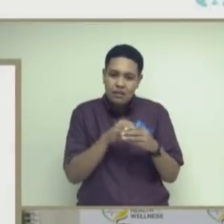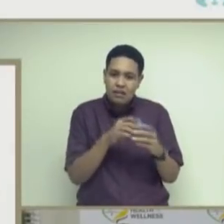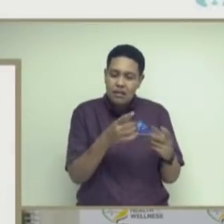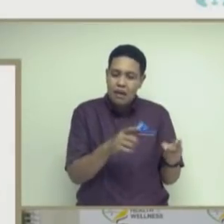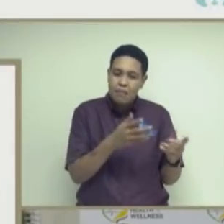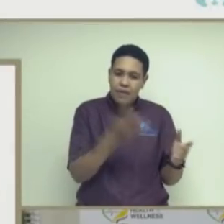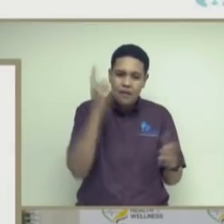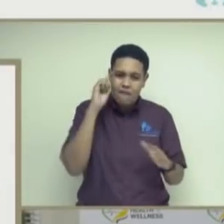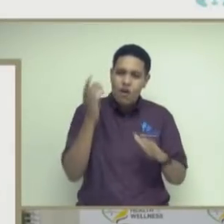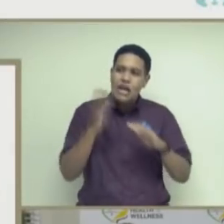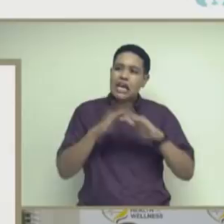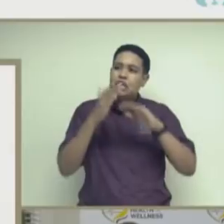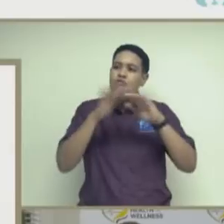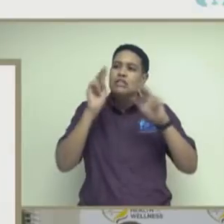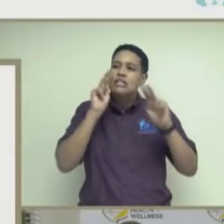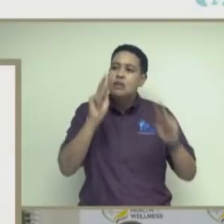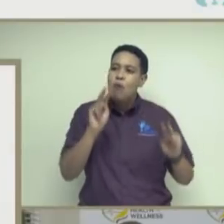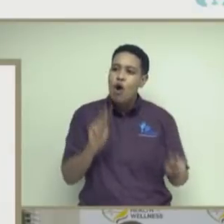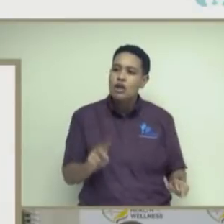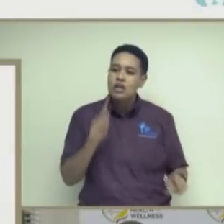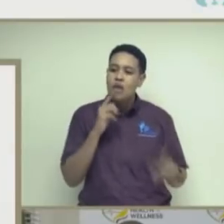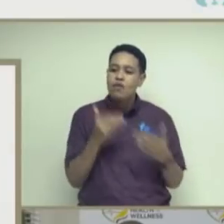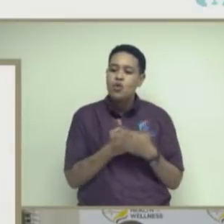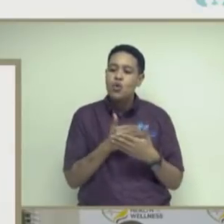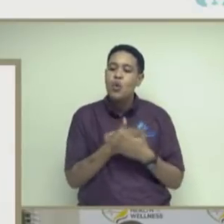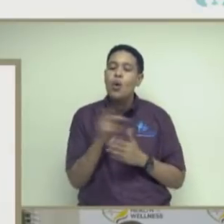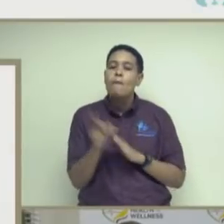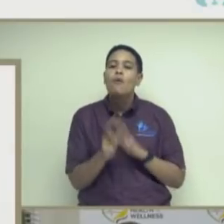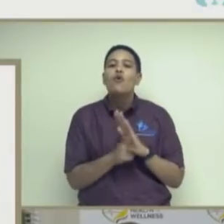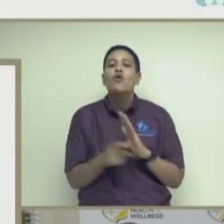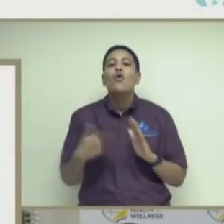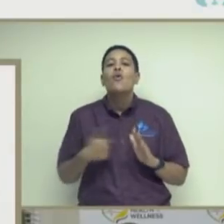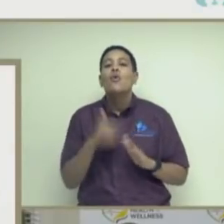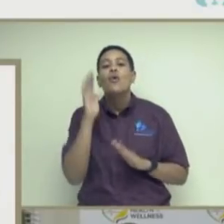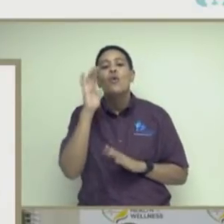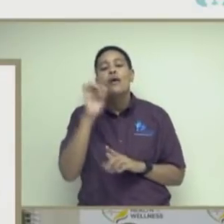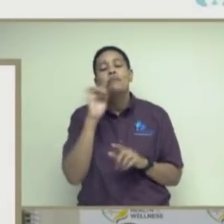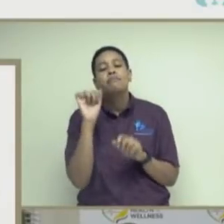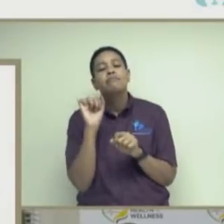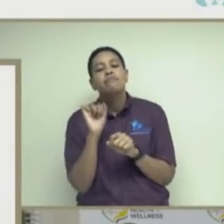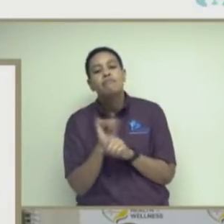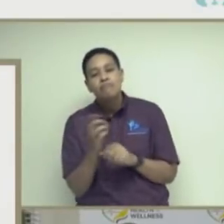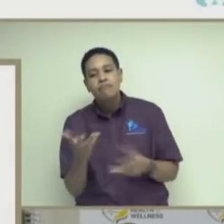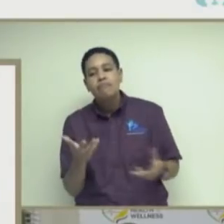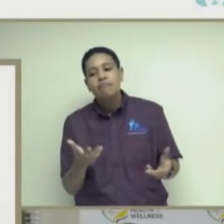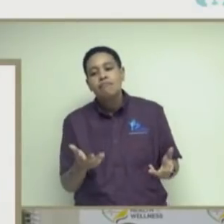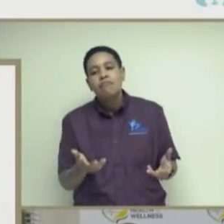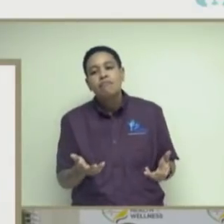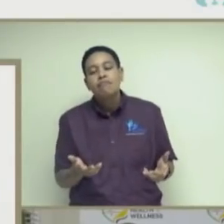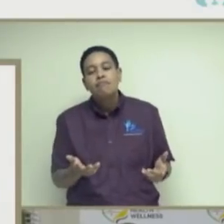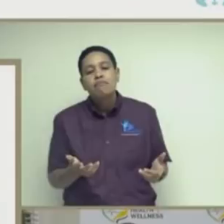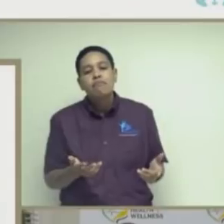for increased monitoring of the new protocols that we will be